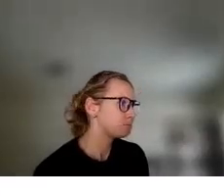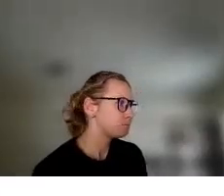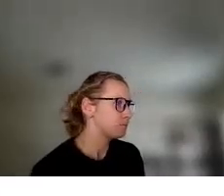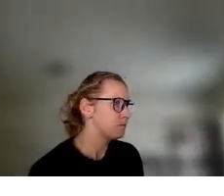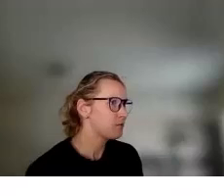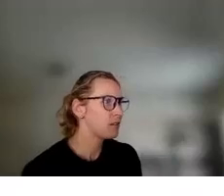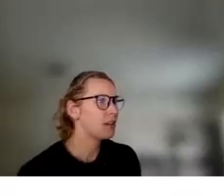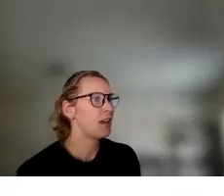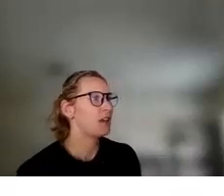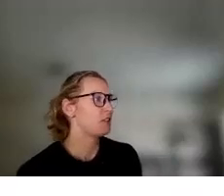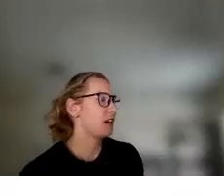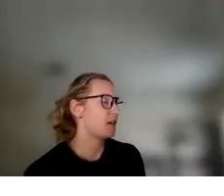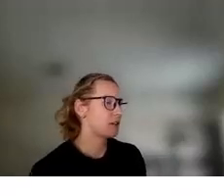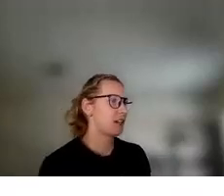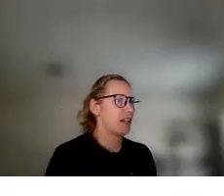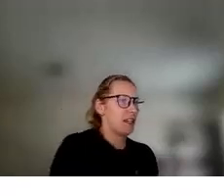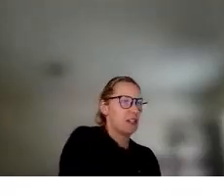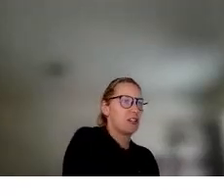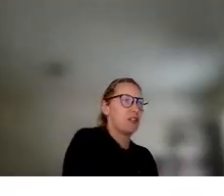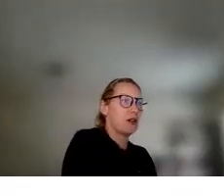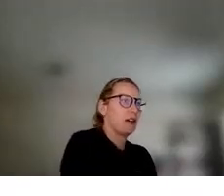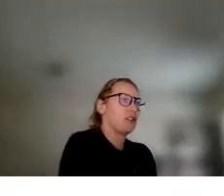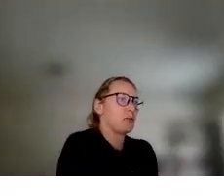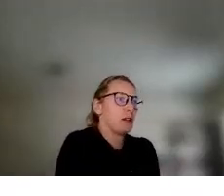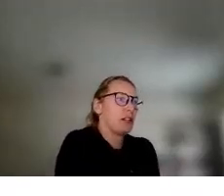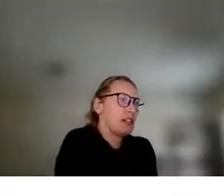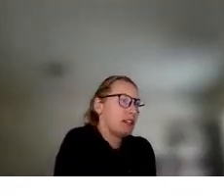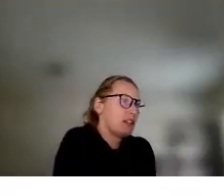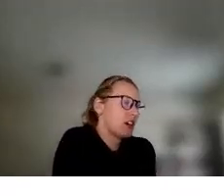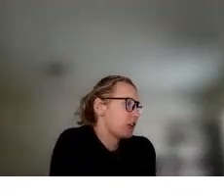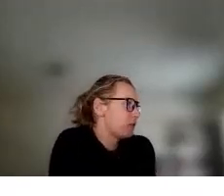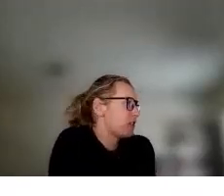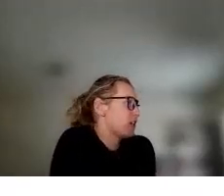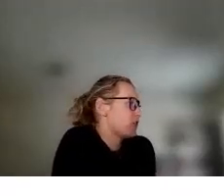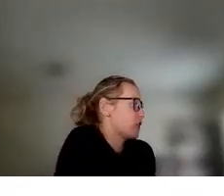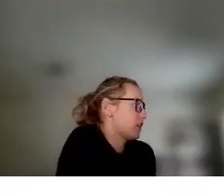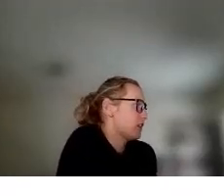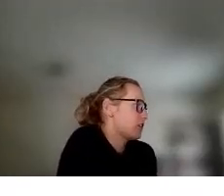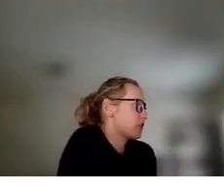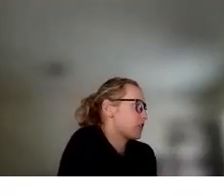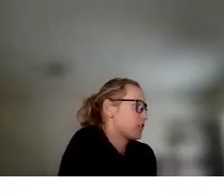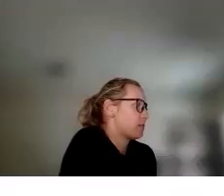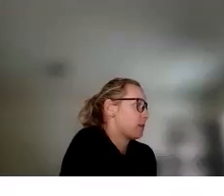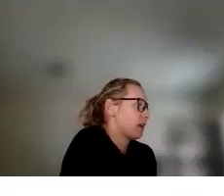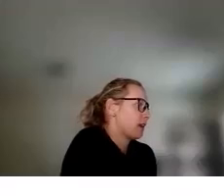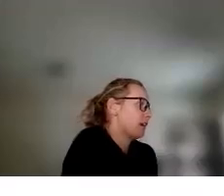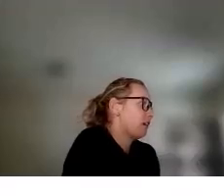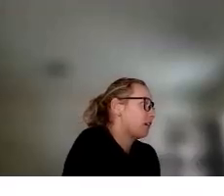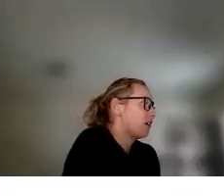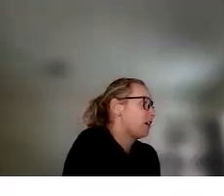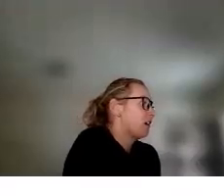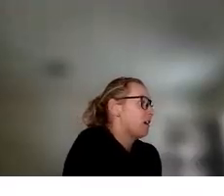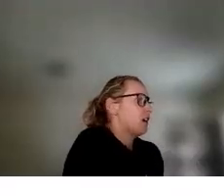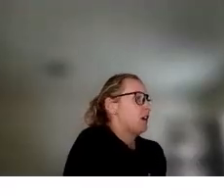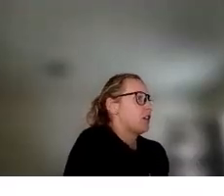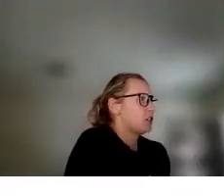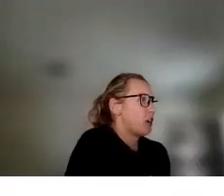Okay. So now we're going to get into eligibility, documentation, and service